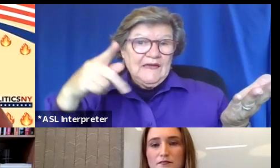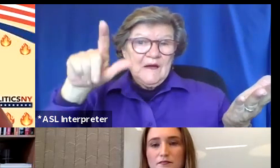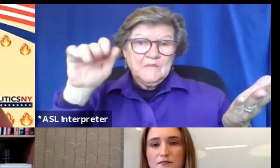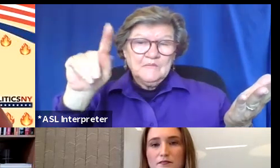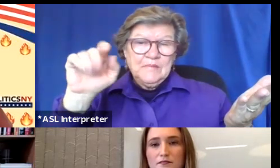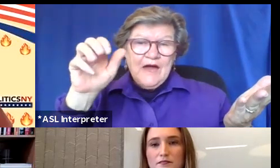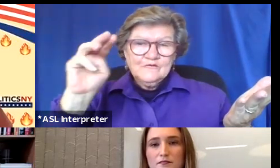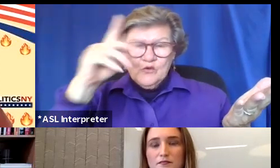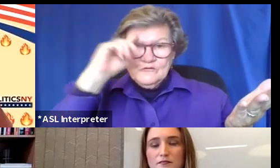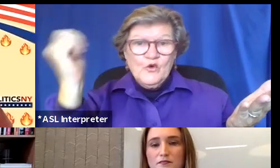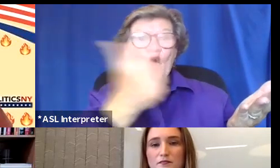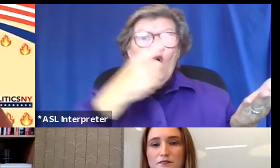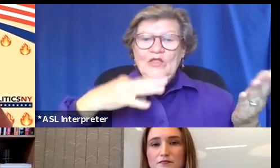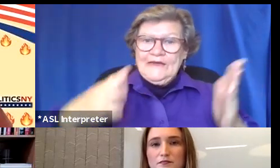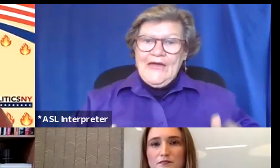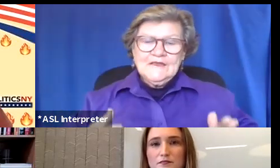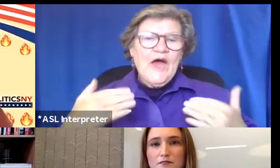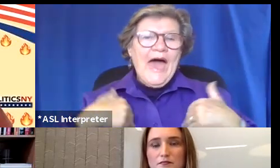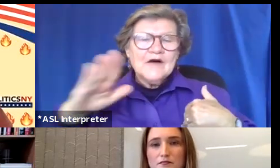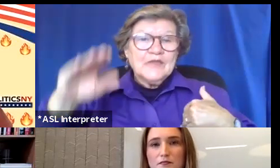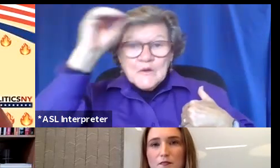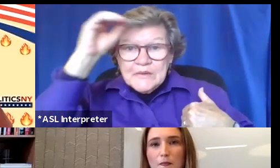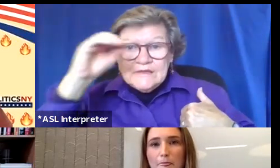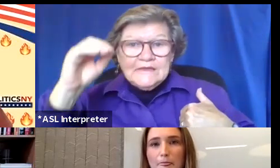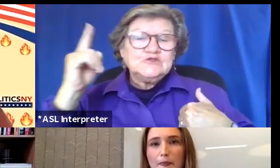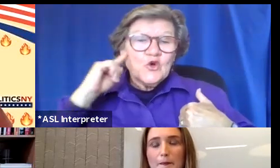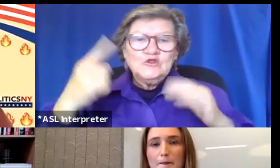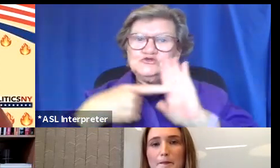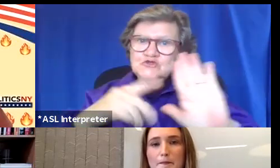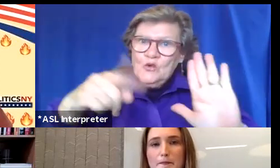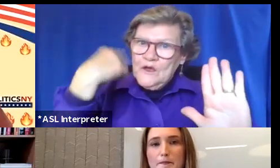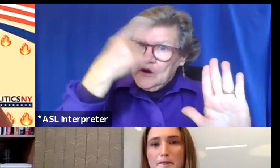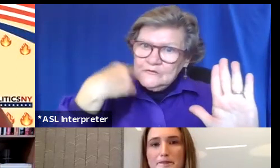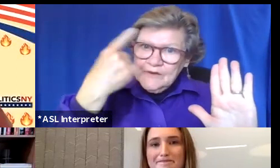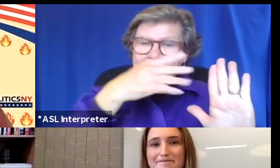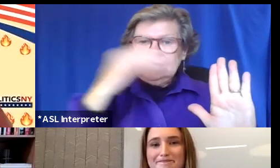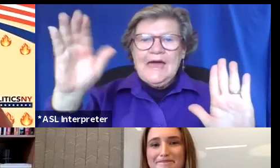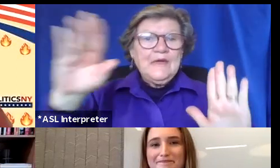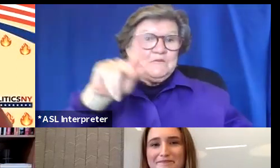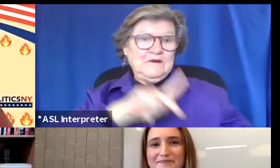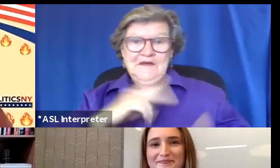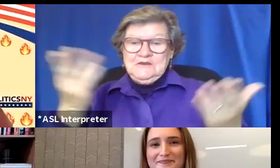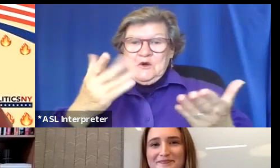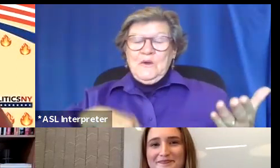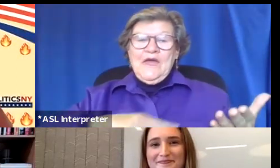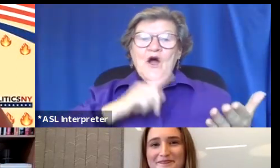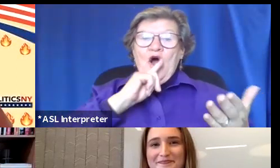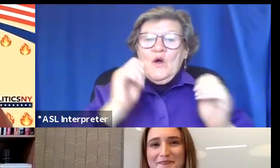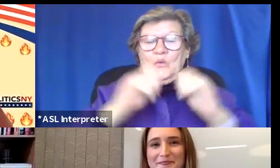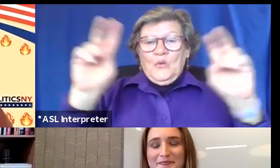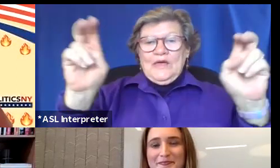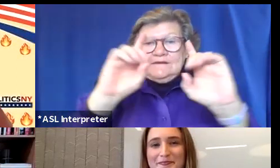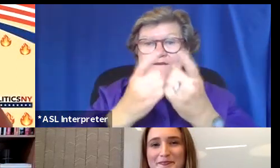candidate to have their voice heard and show their faces and personalities. So here we are with District 22